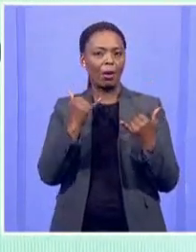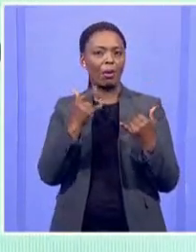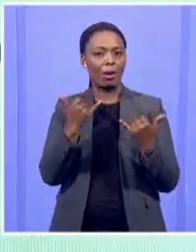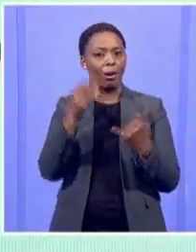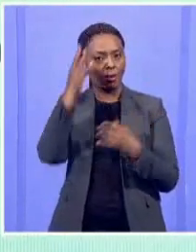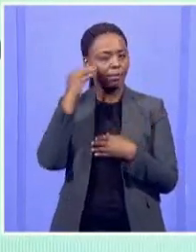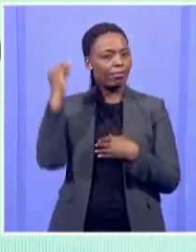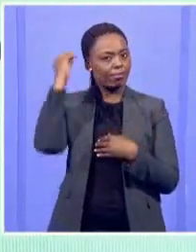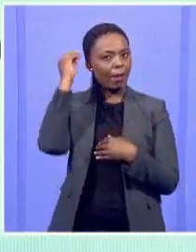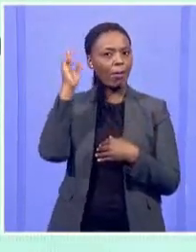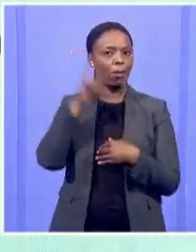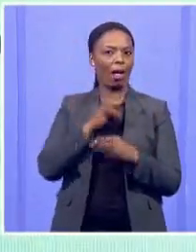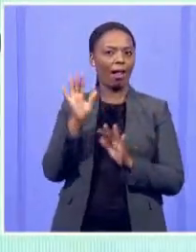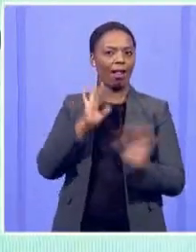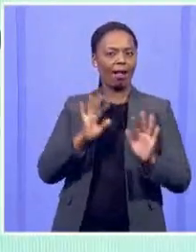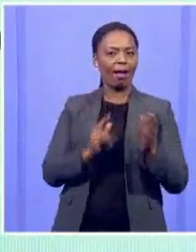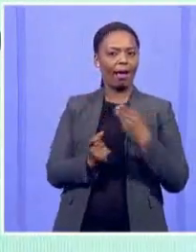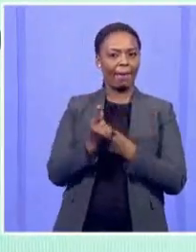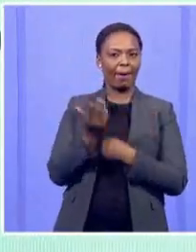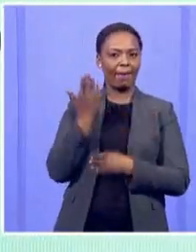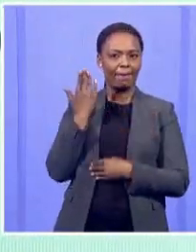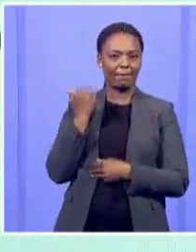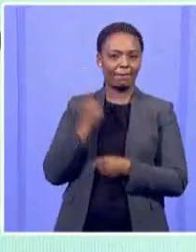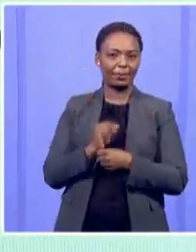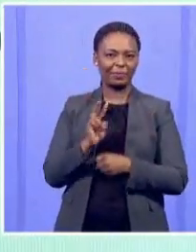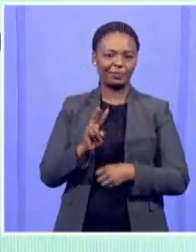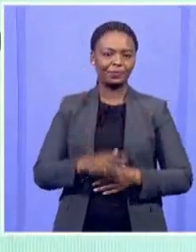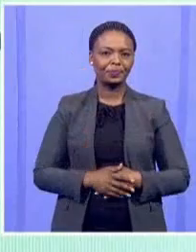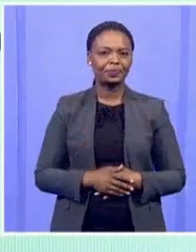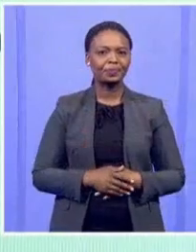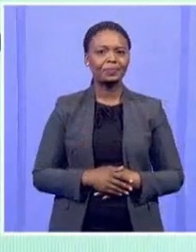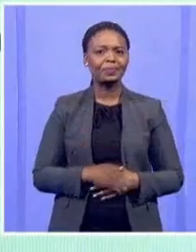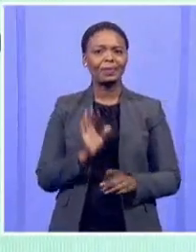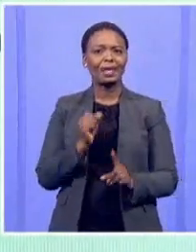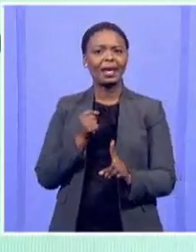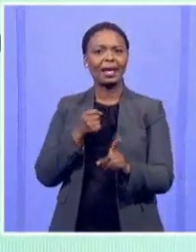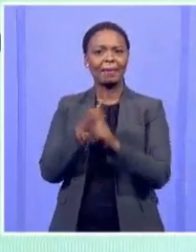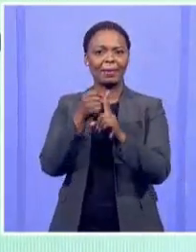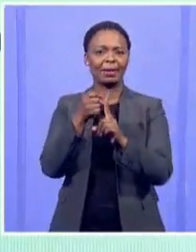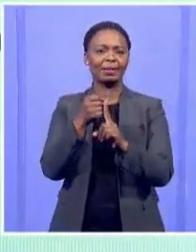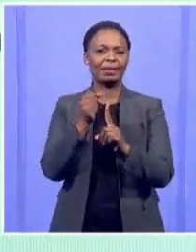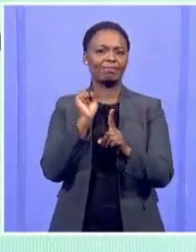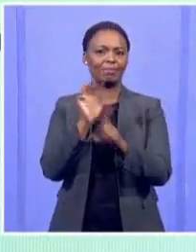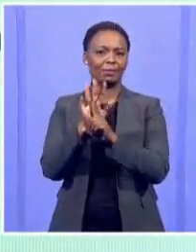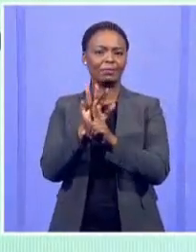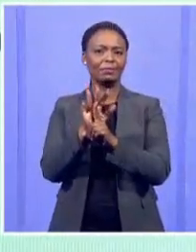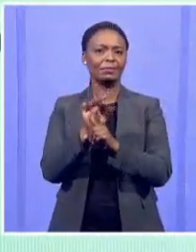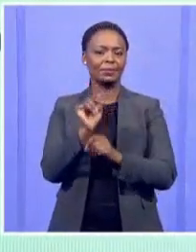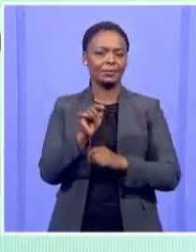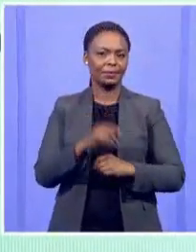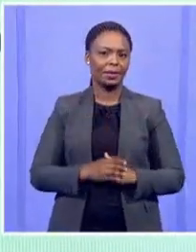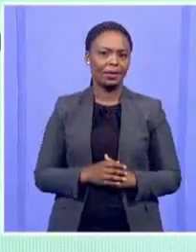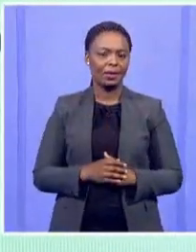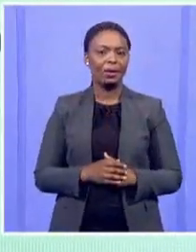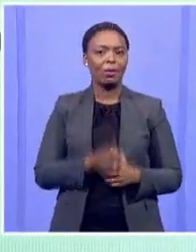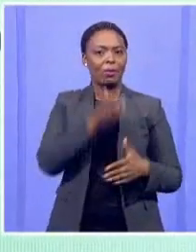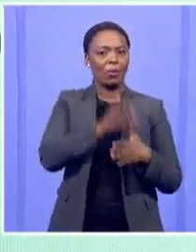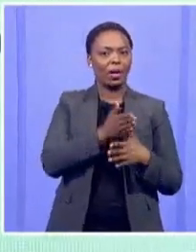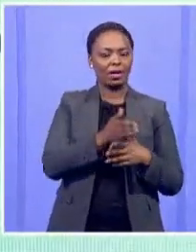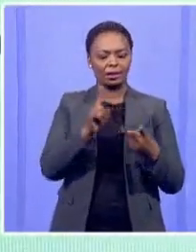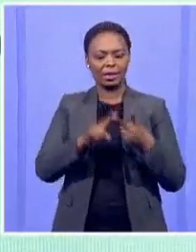area and the impact that this has on the workforce itself and the